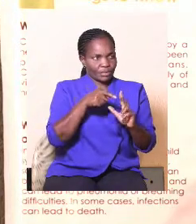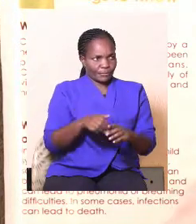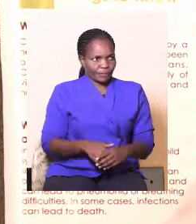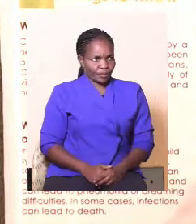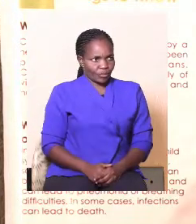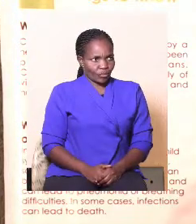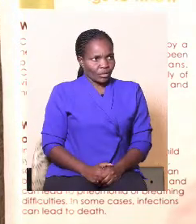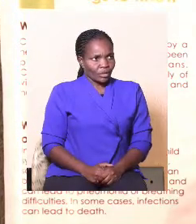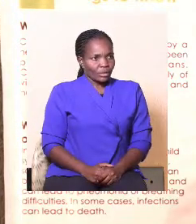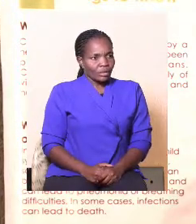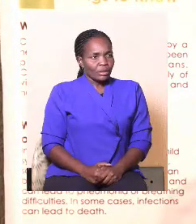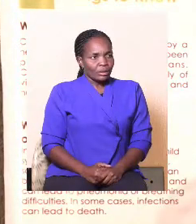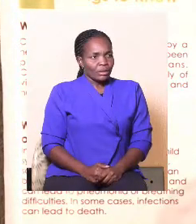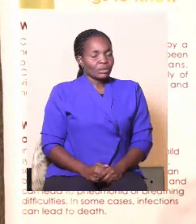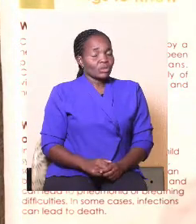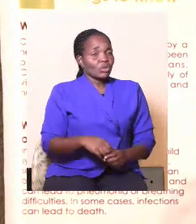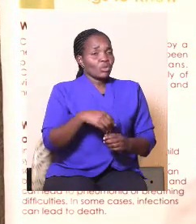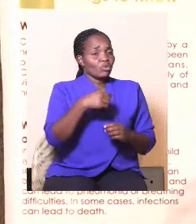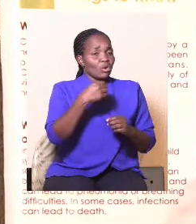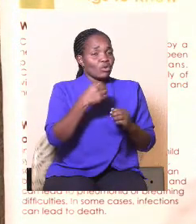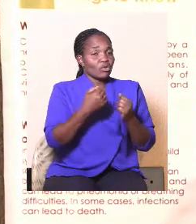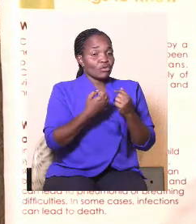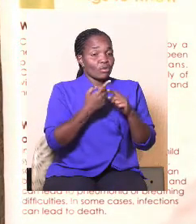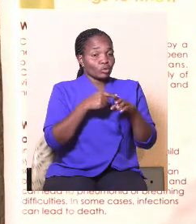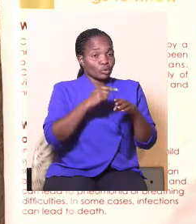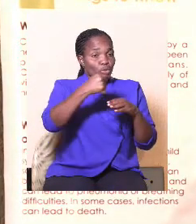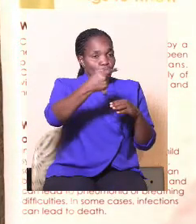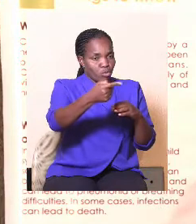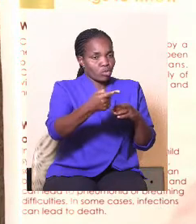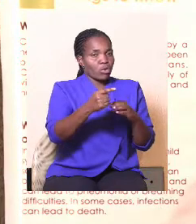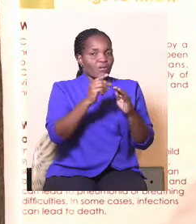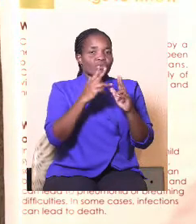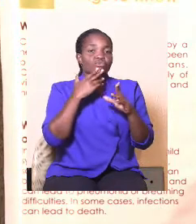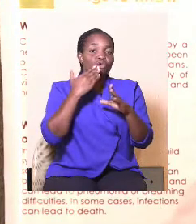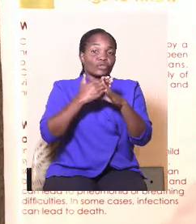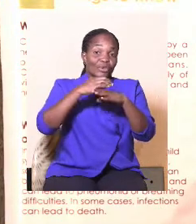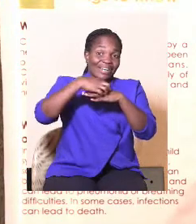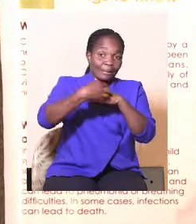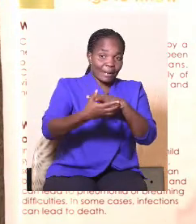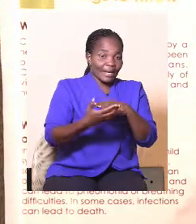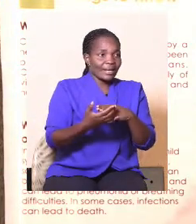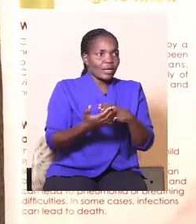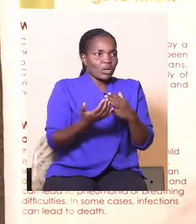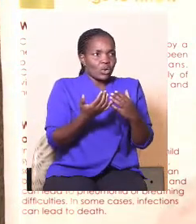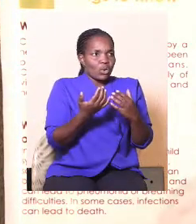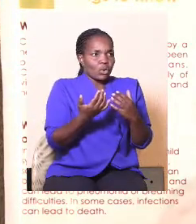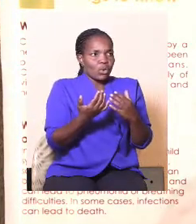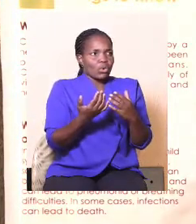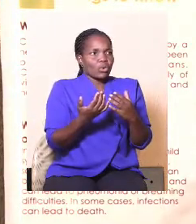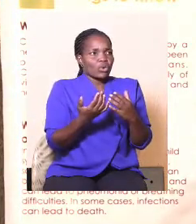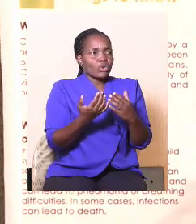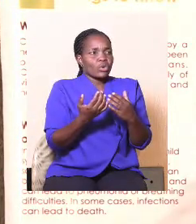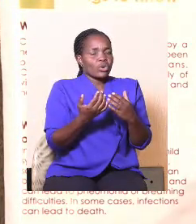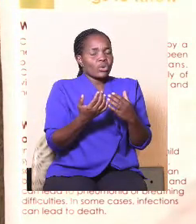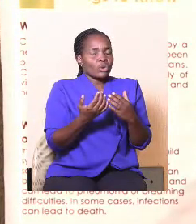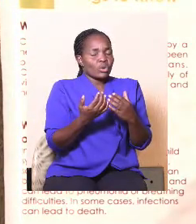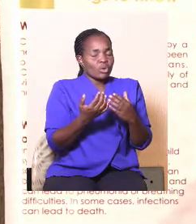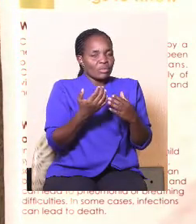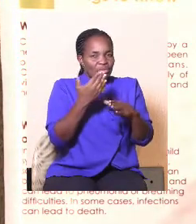lost jobs or who could have been retrenched. Because in fact, what we are trying to